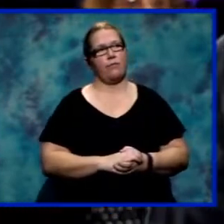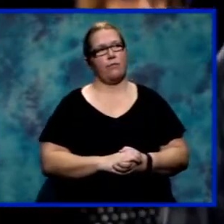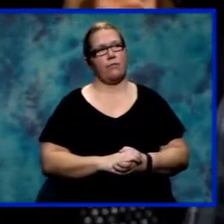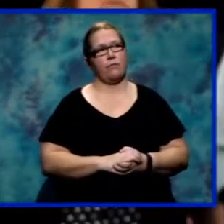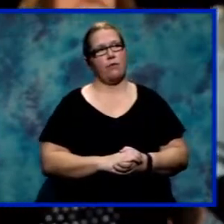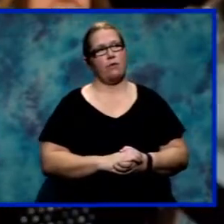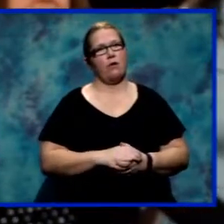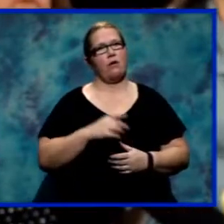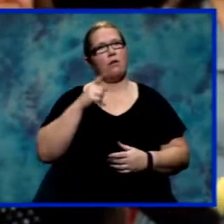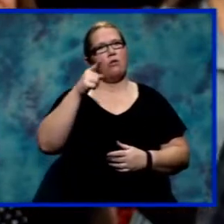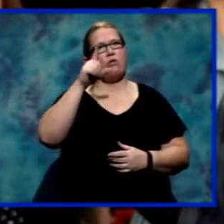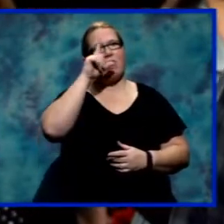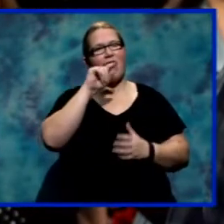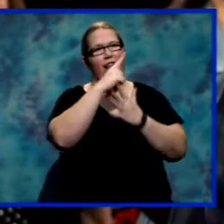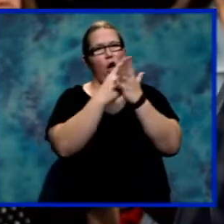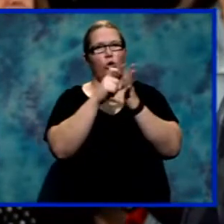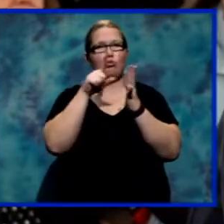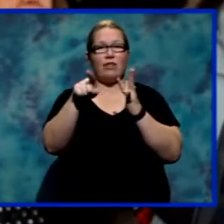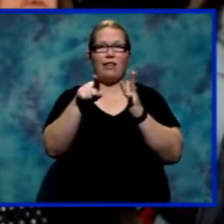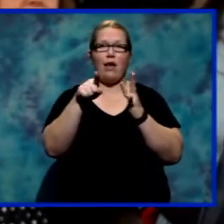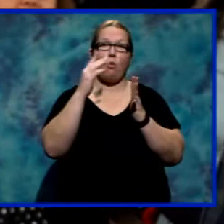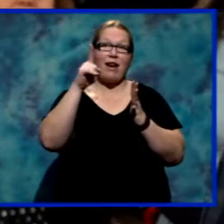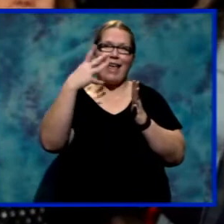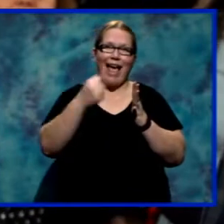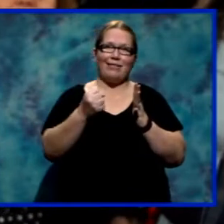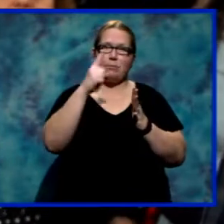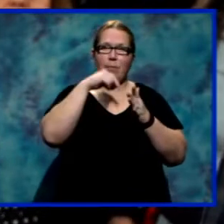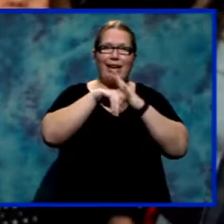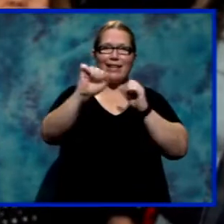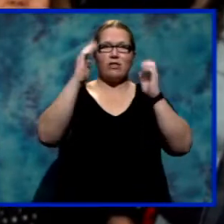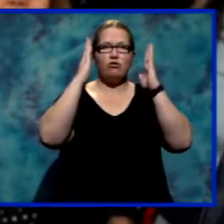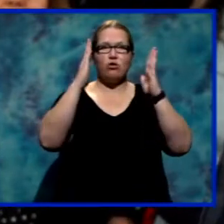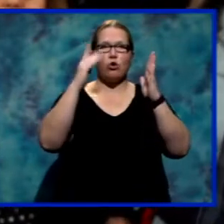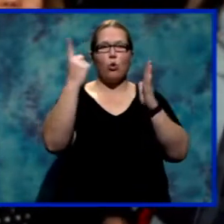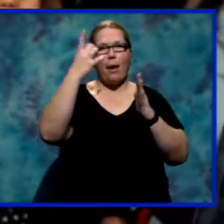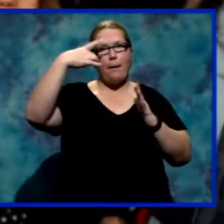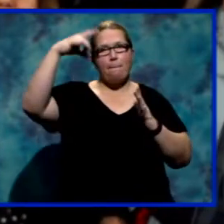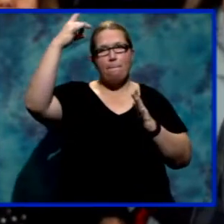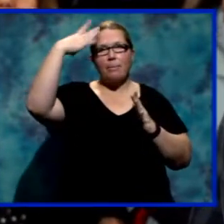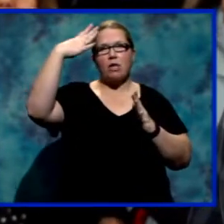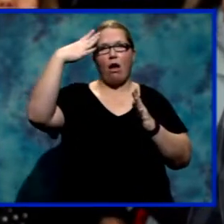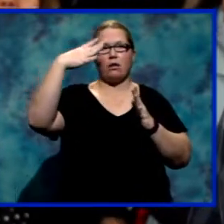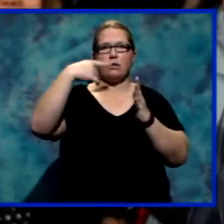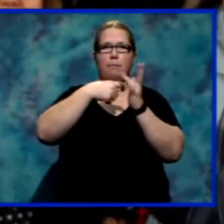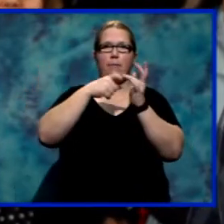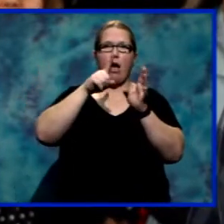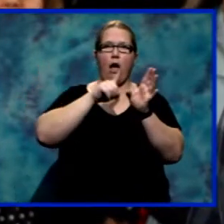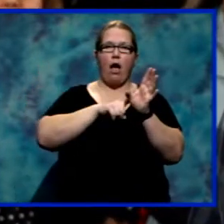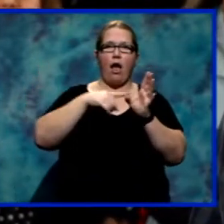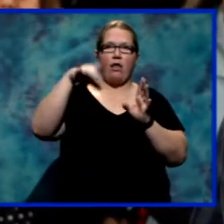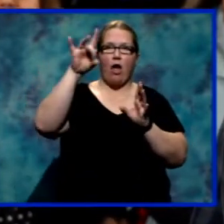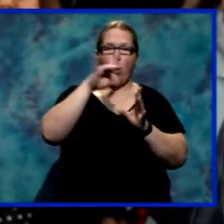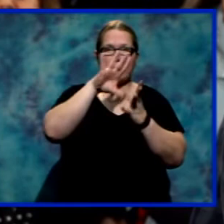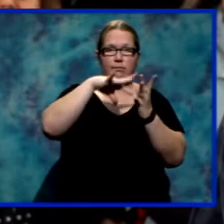And he can only do that when he's got people in the church who are baptized by the Holy Spirit. This afternoon at